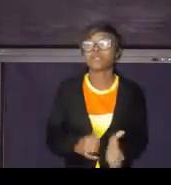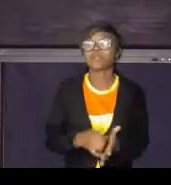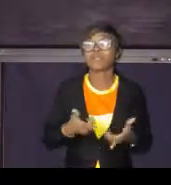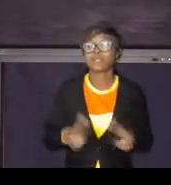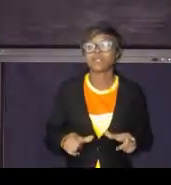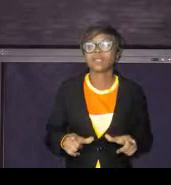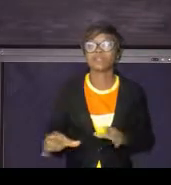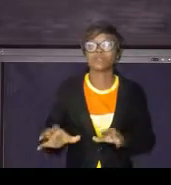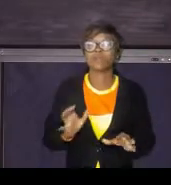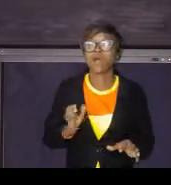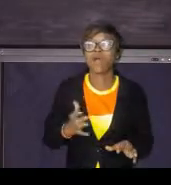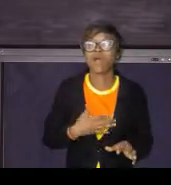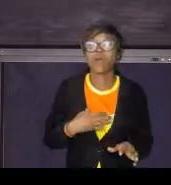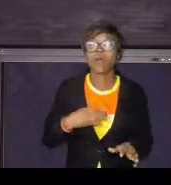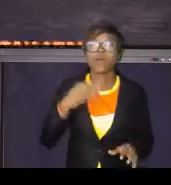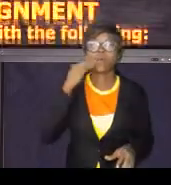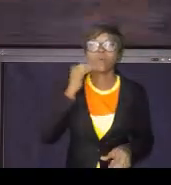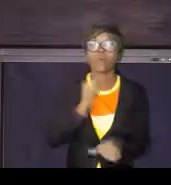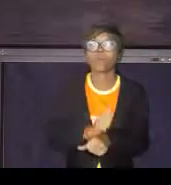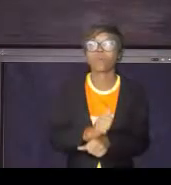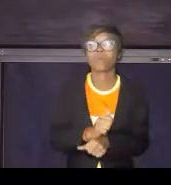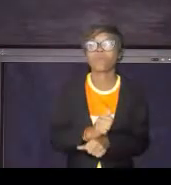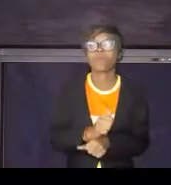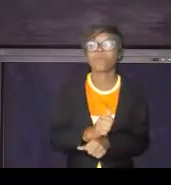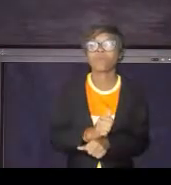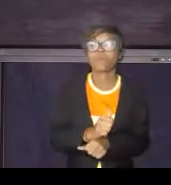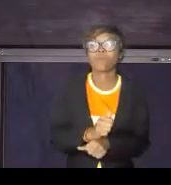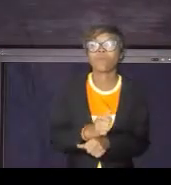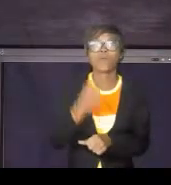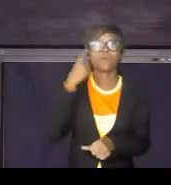that segment, let's quickly have our assignments.